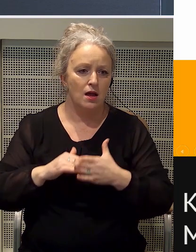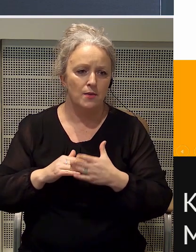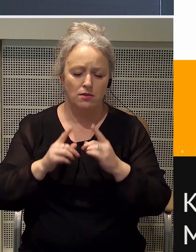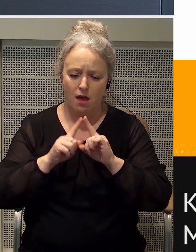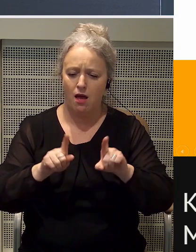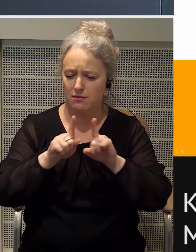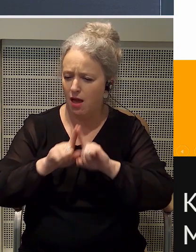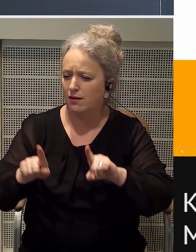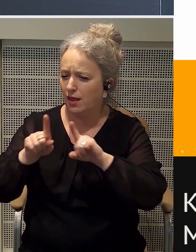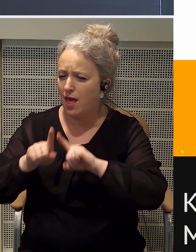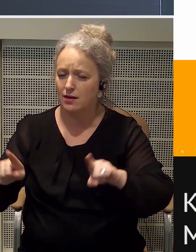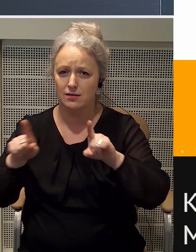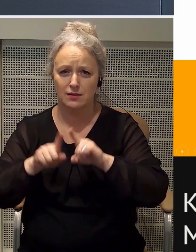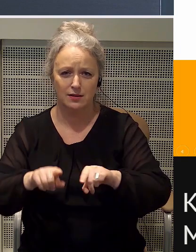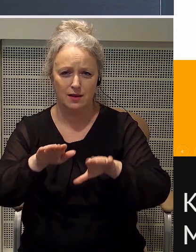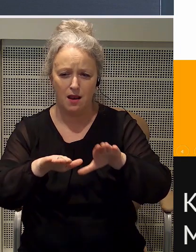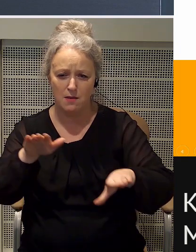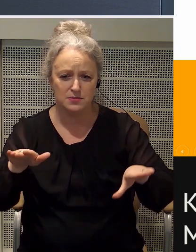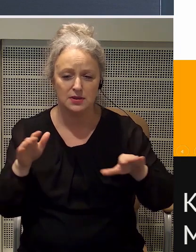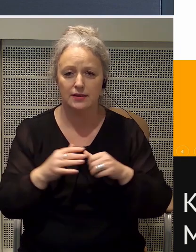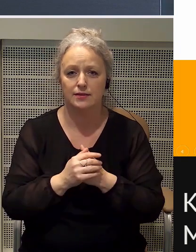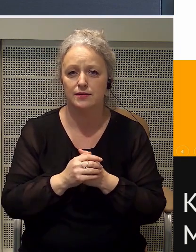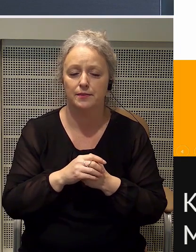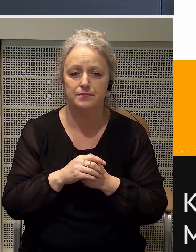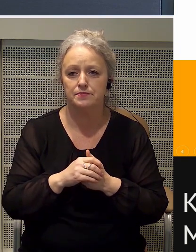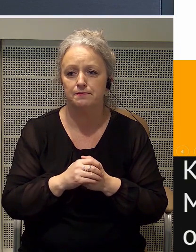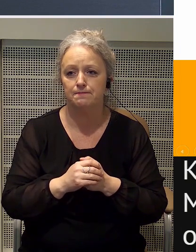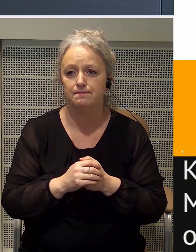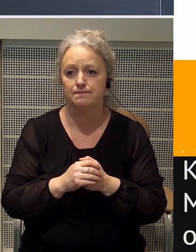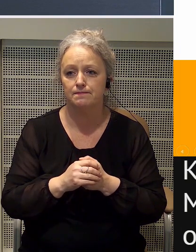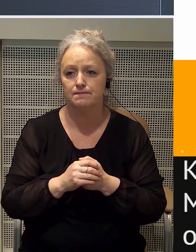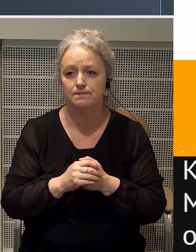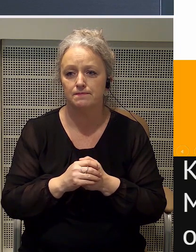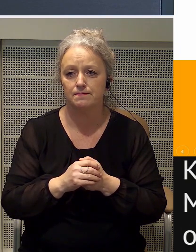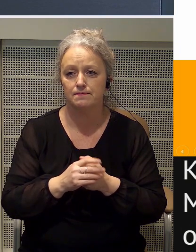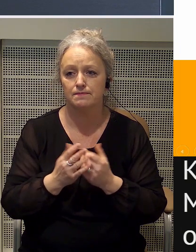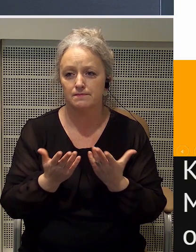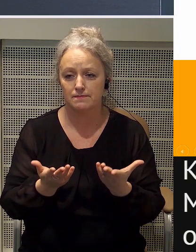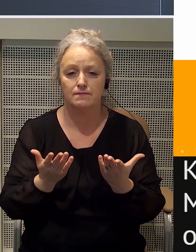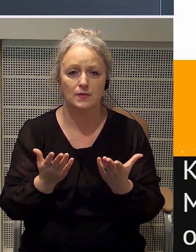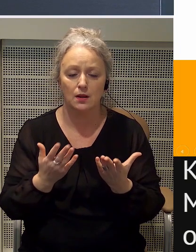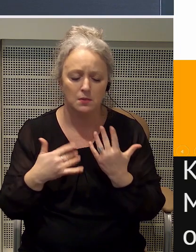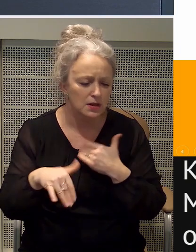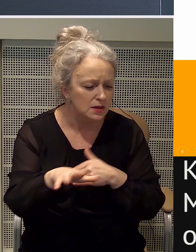For us, all the cases are special and emotional